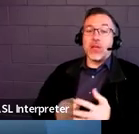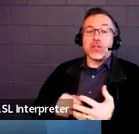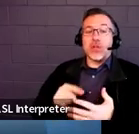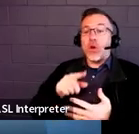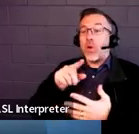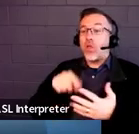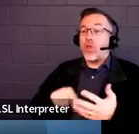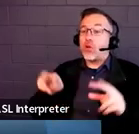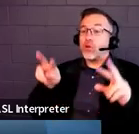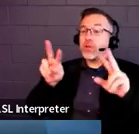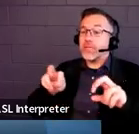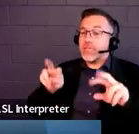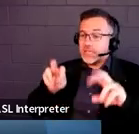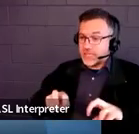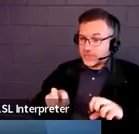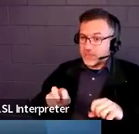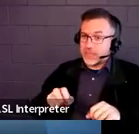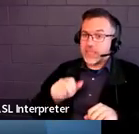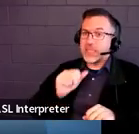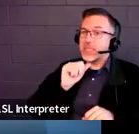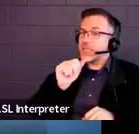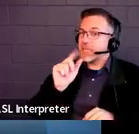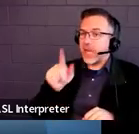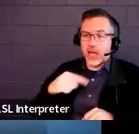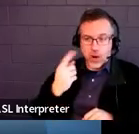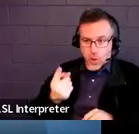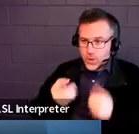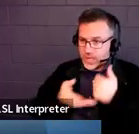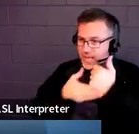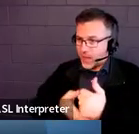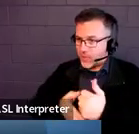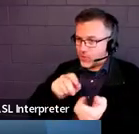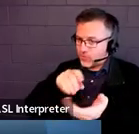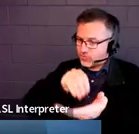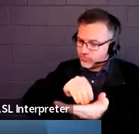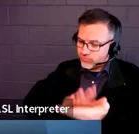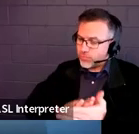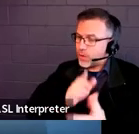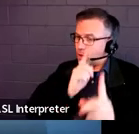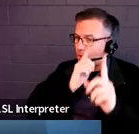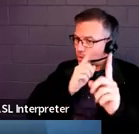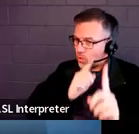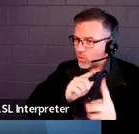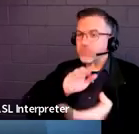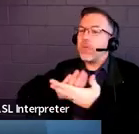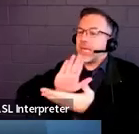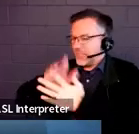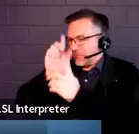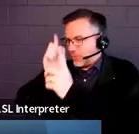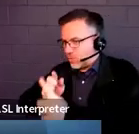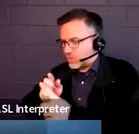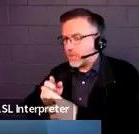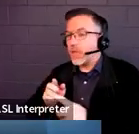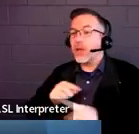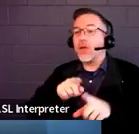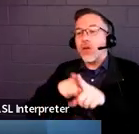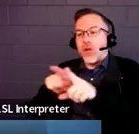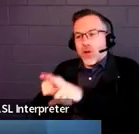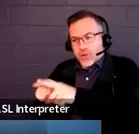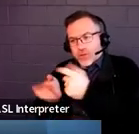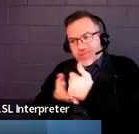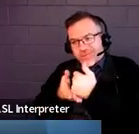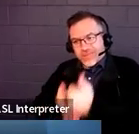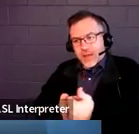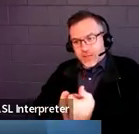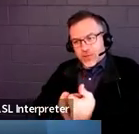these assessments do not only inform the goals and the academic goals, it also informs the course of